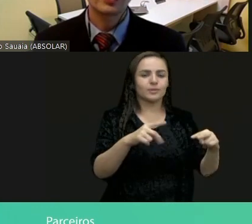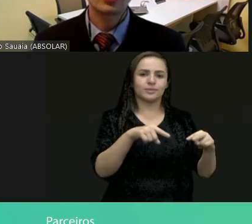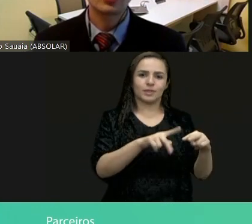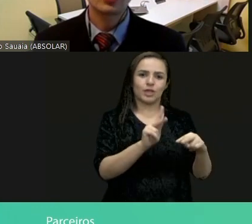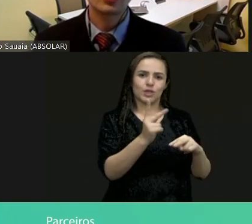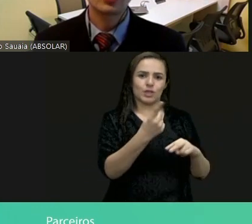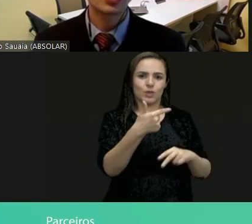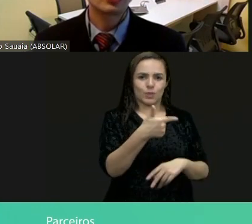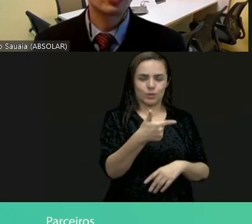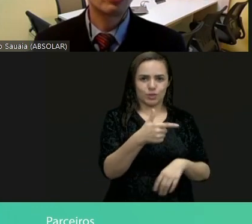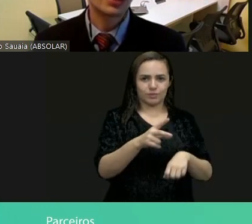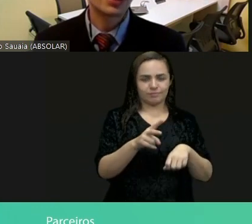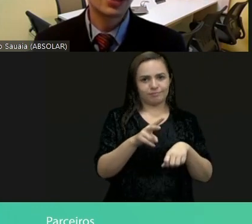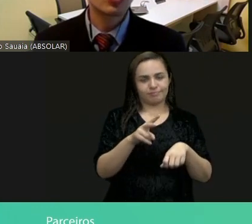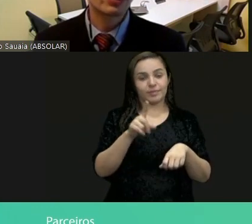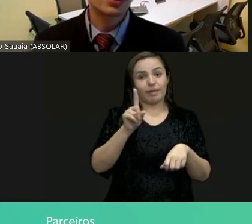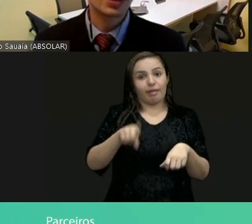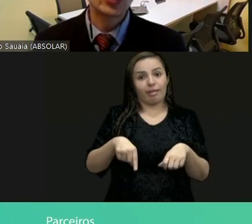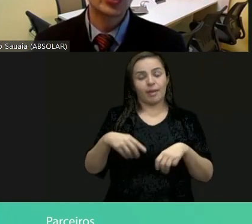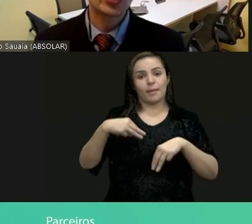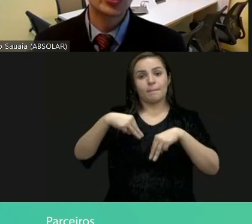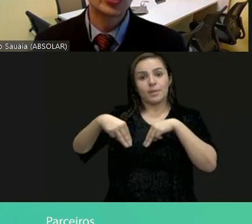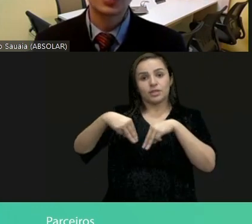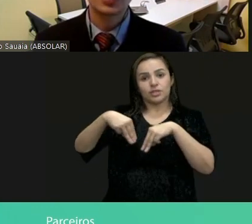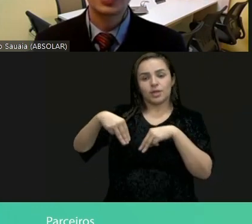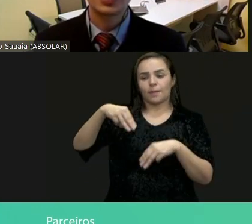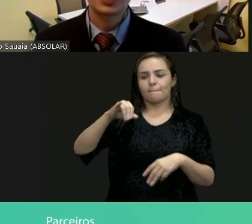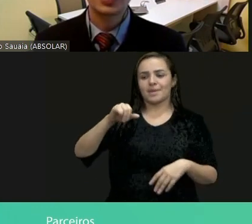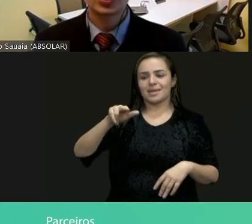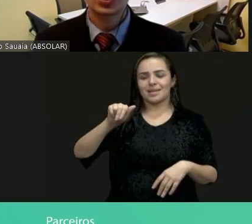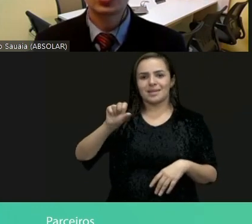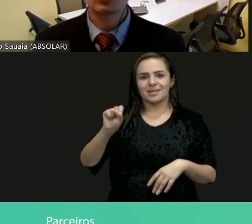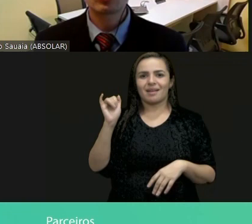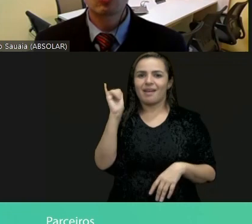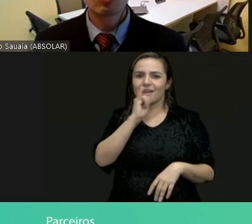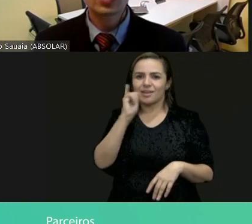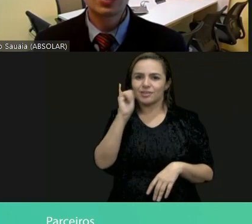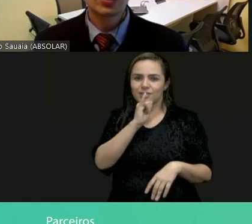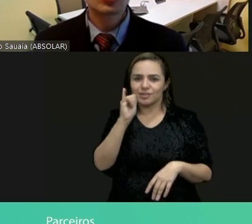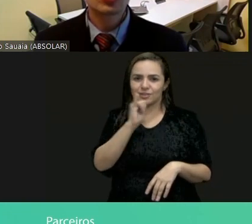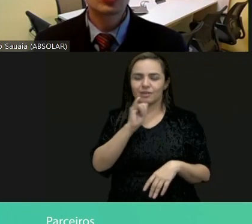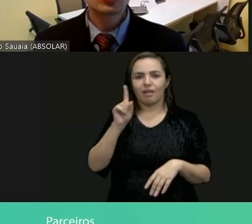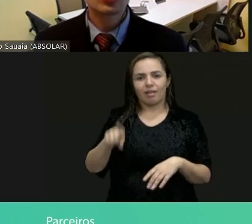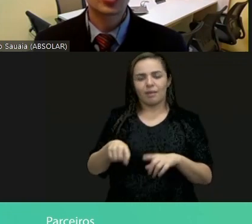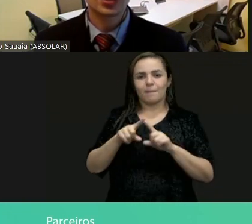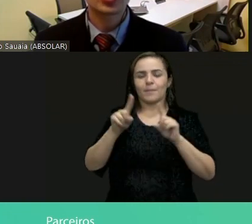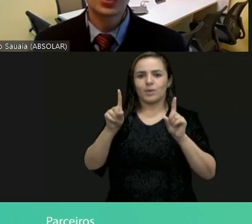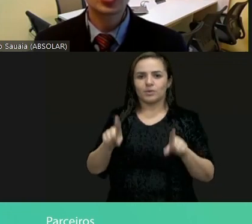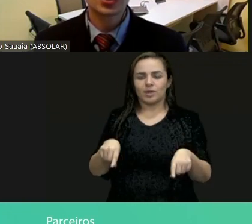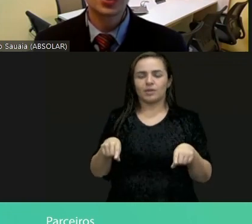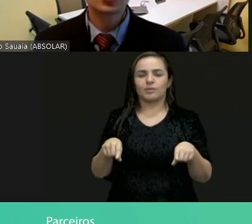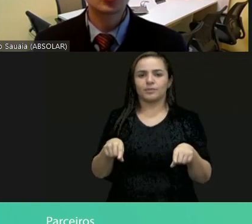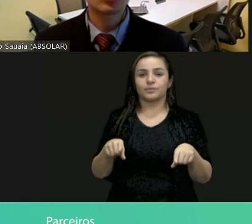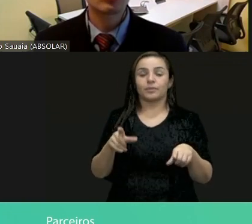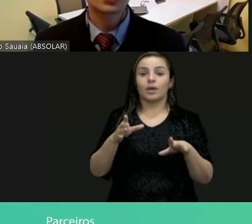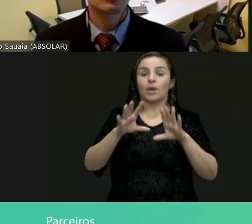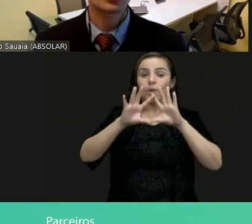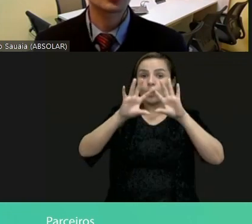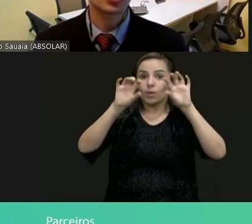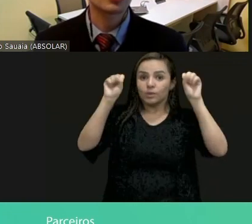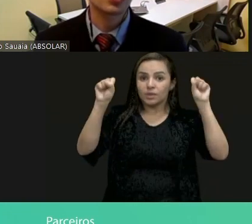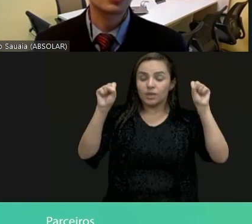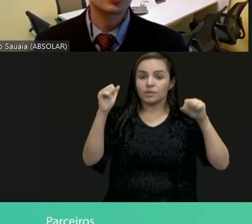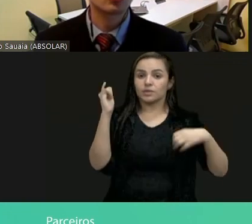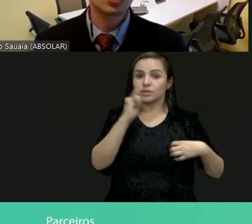Isso veio por uma iniciativa do Ministério de Minas e Energia e junto ao Conselho Nacional de Política Energética a estruturação